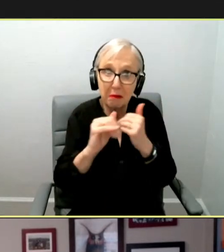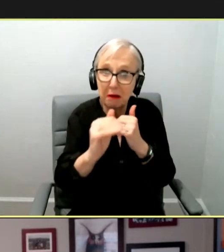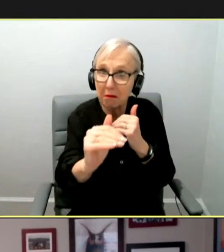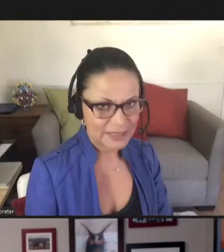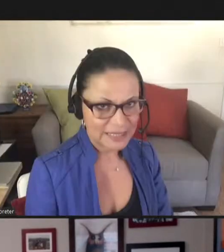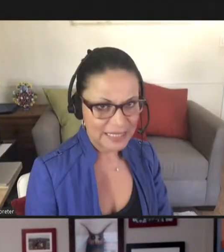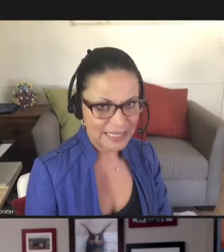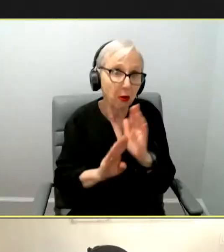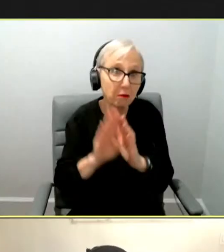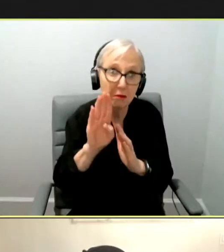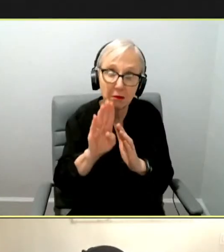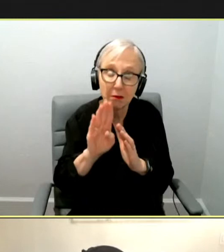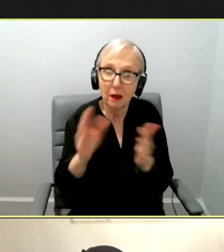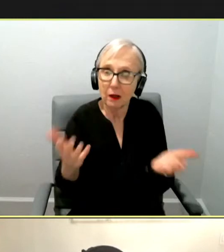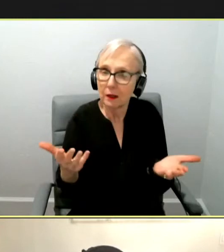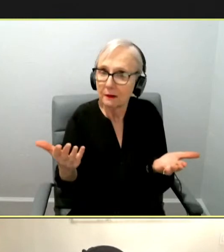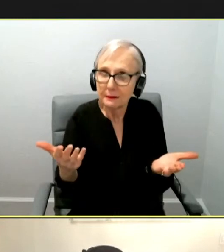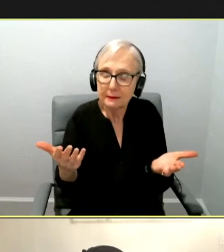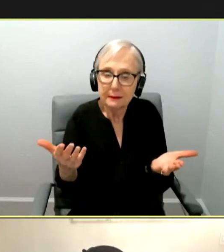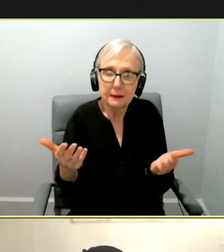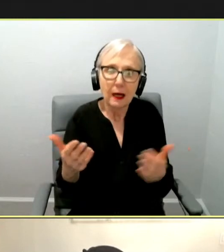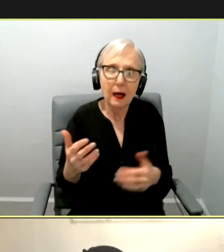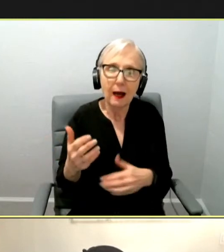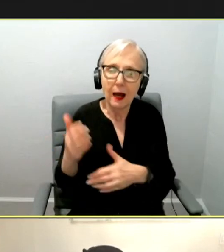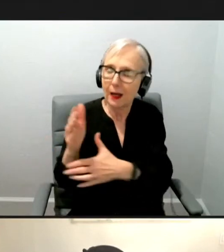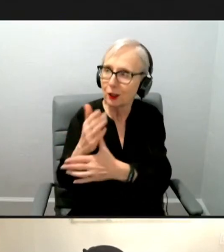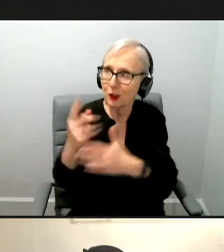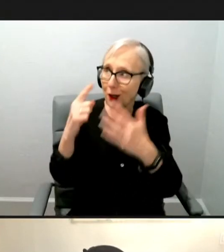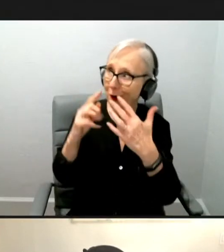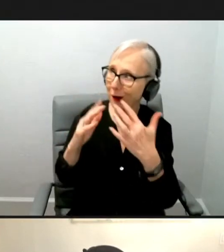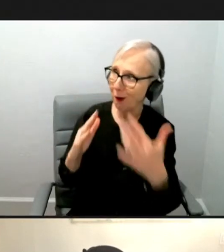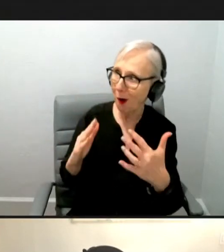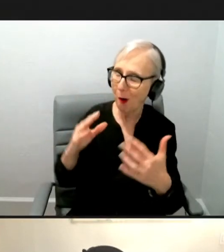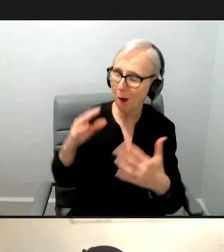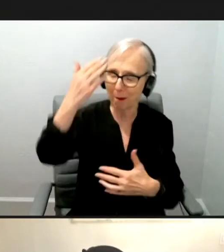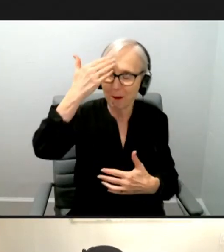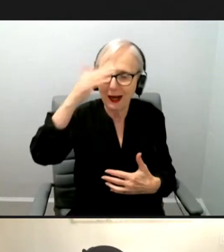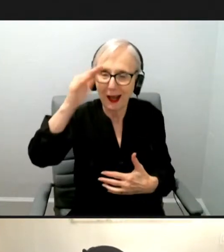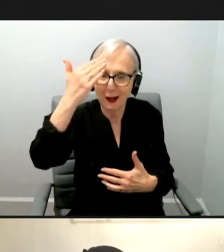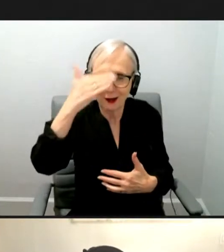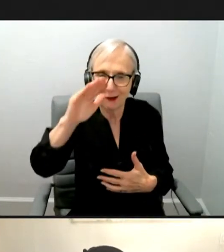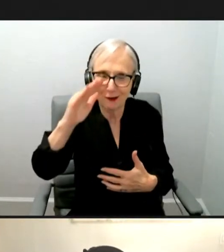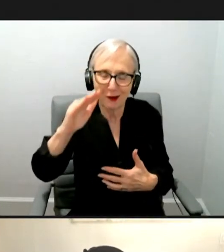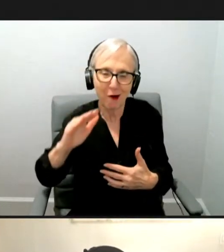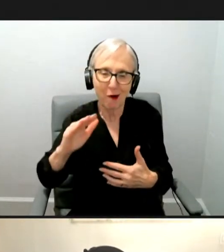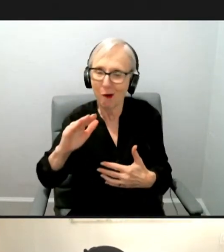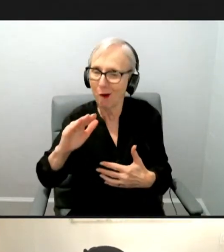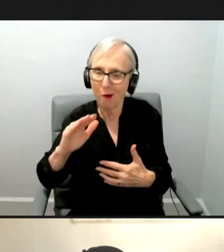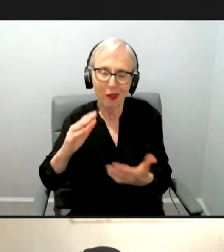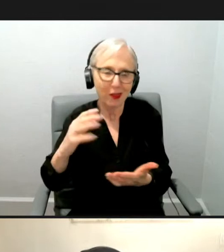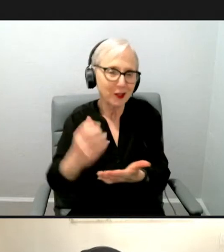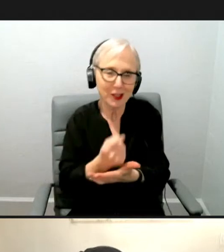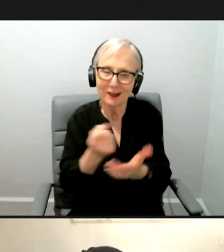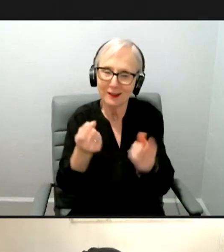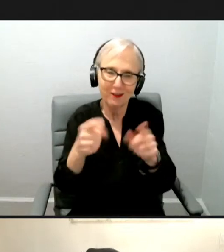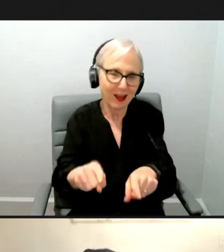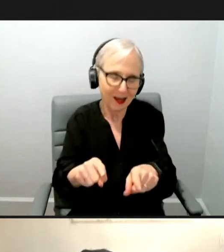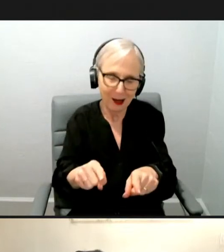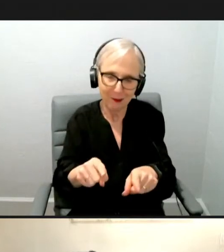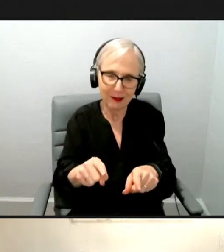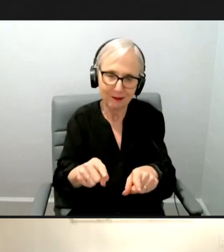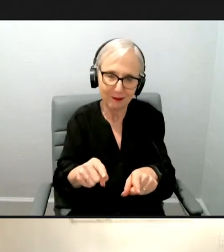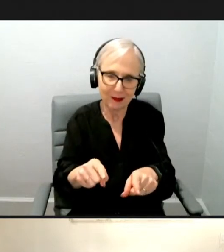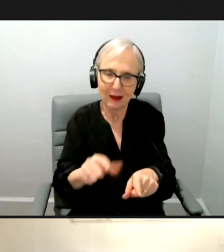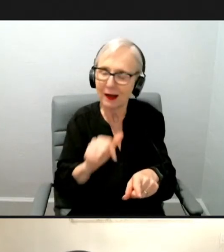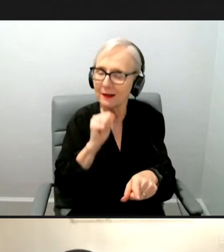Yeah, I think that's a great question. I share your hope, but I don't know how likely it is. Unfortunately,